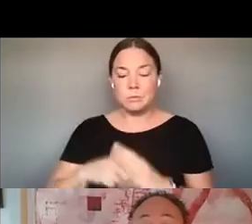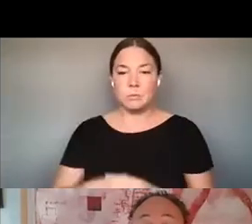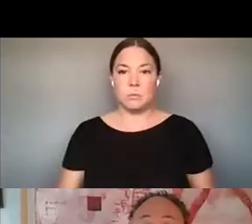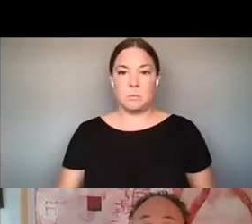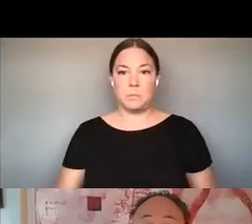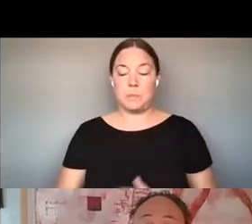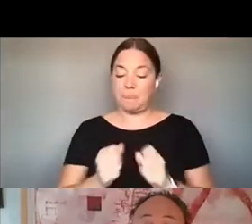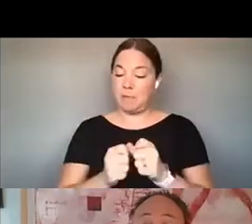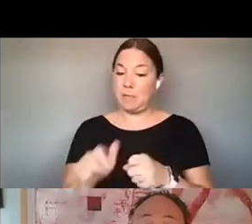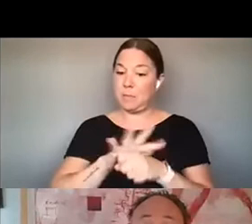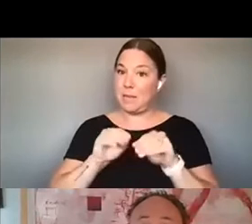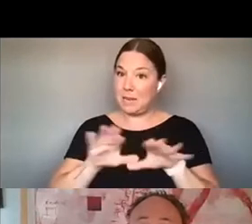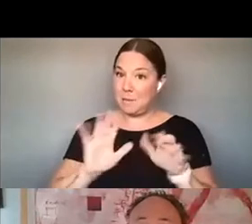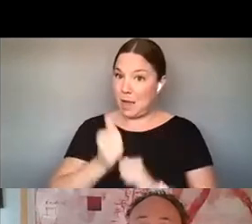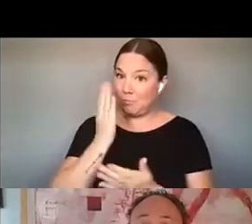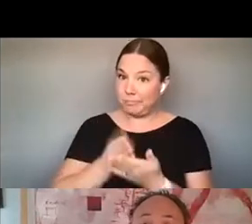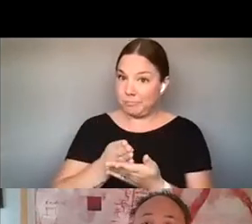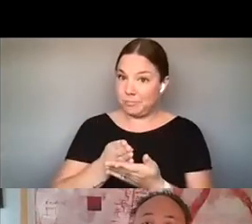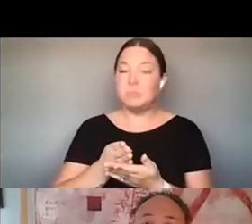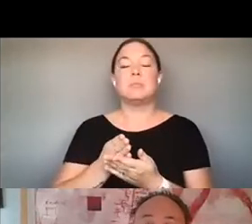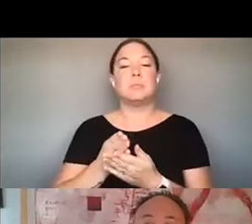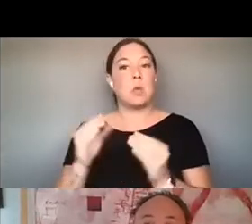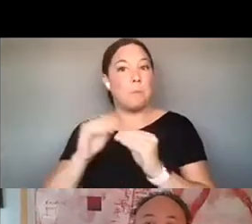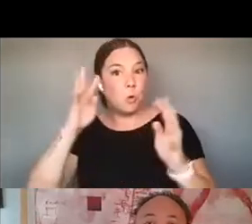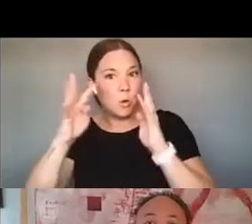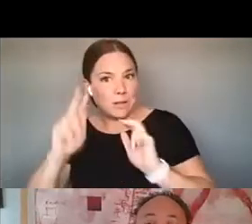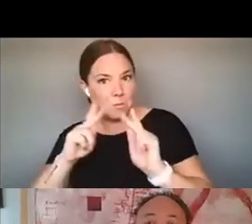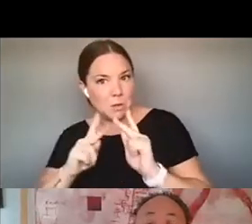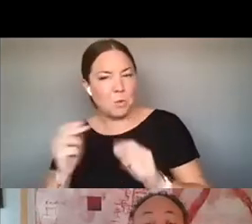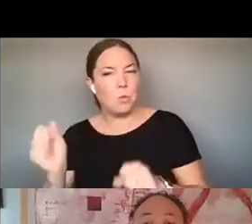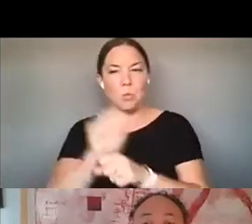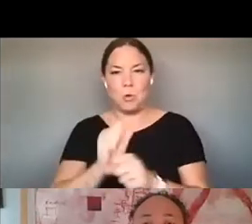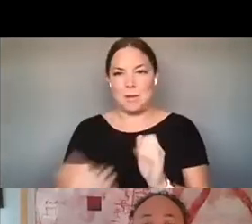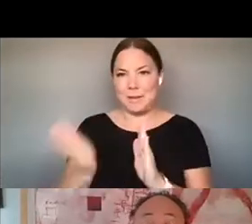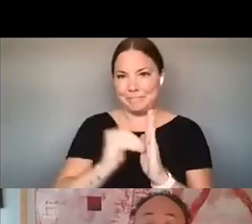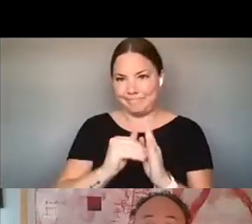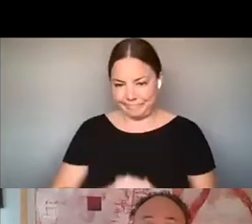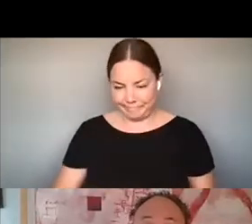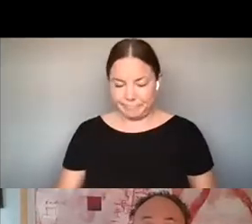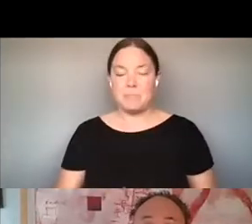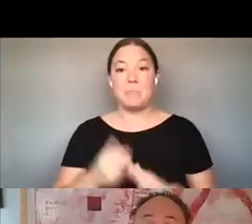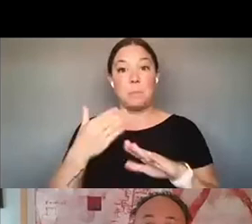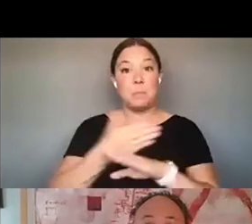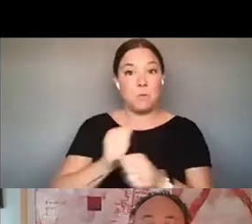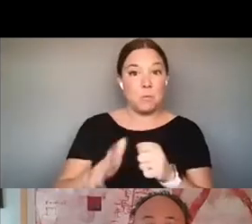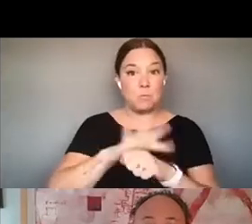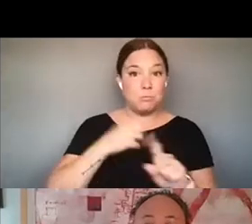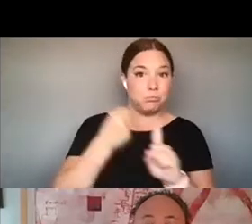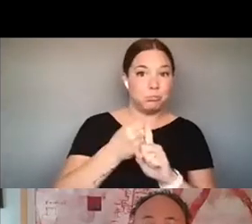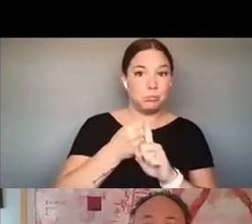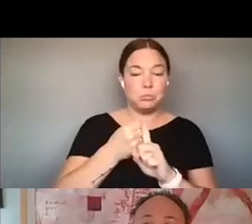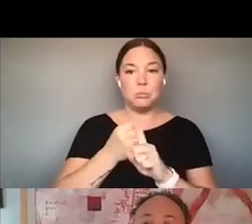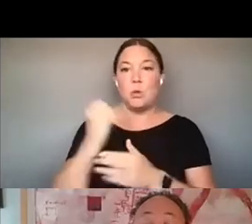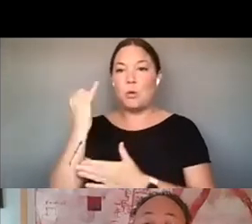pandemic, it means getting creative workers back to work. And before the pandemic hit, the arts and cultural